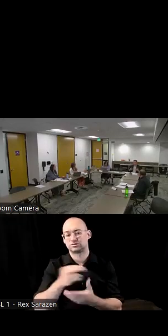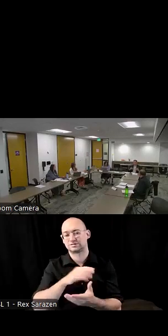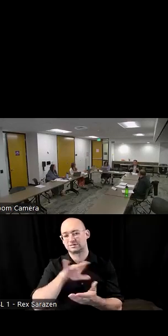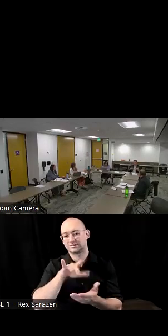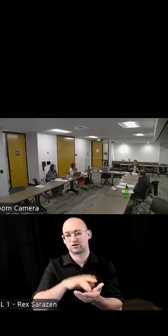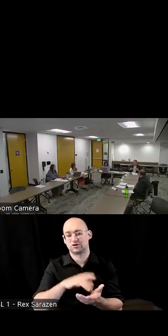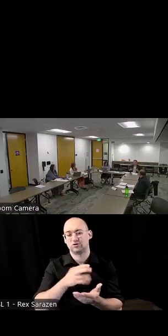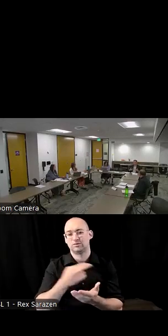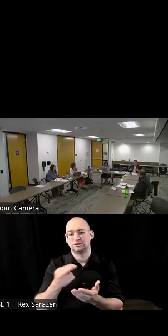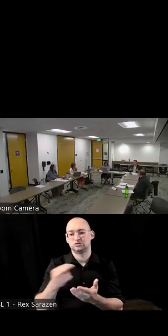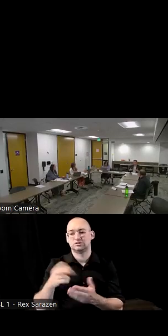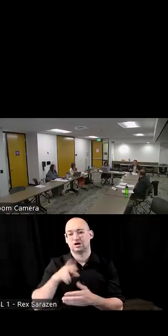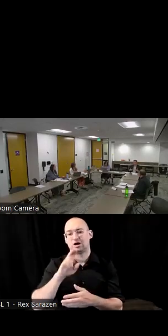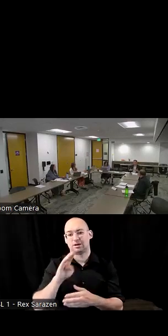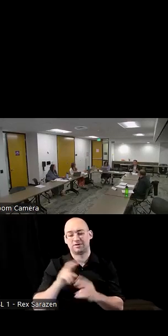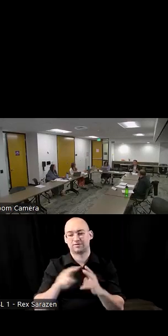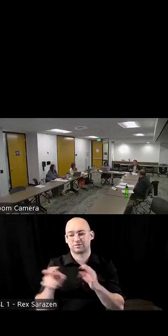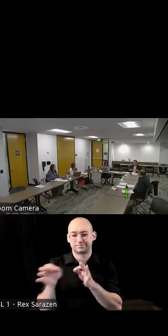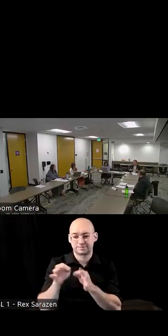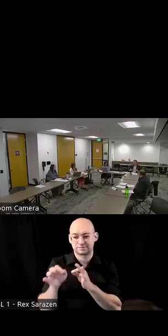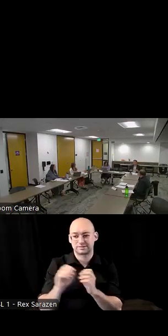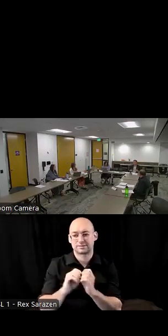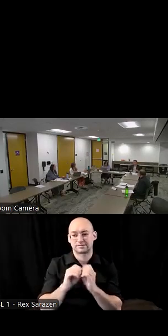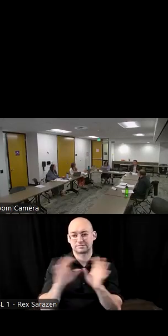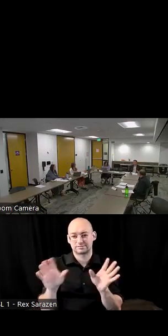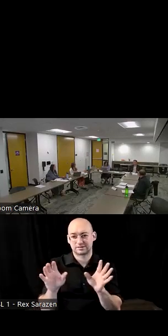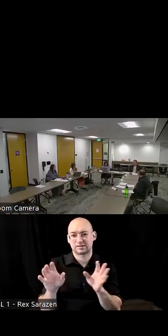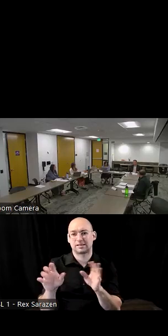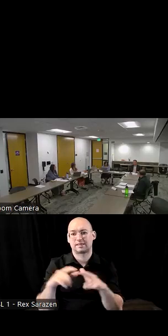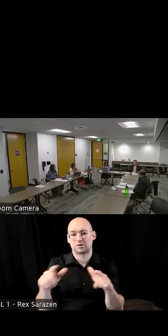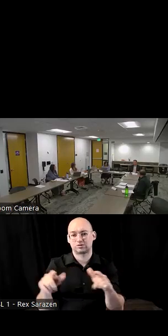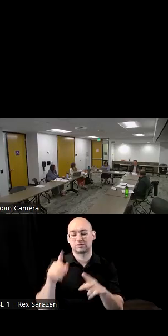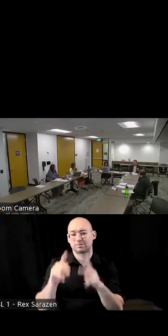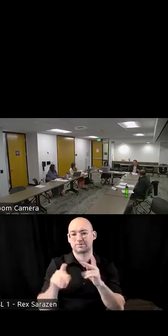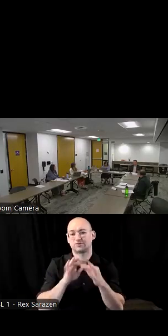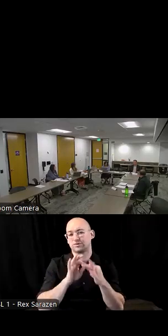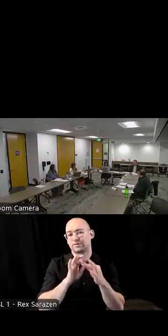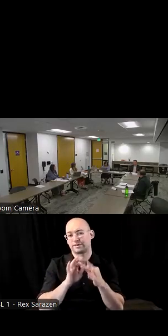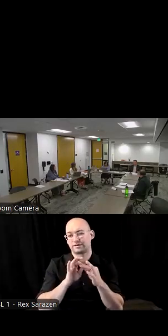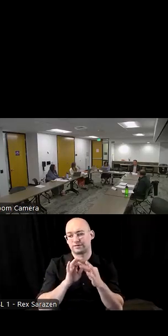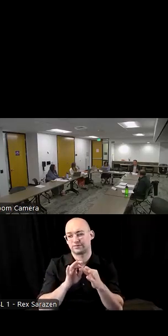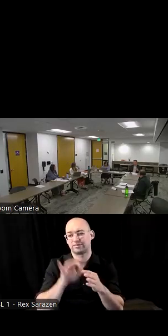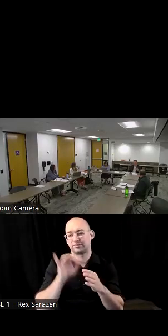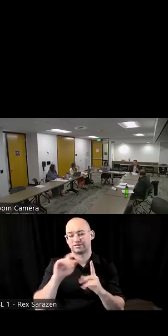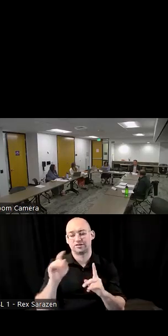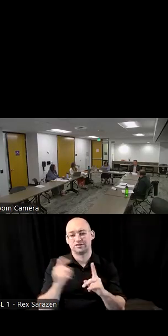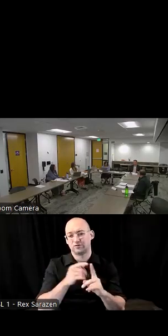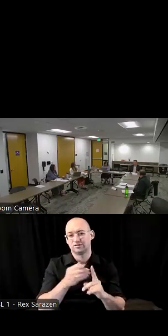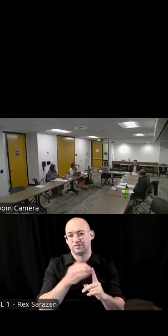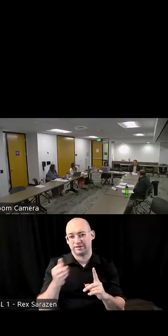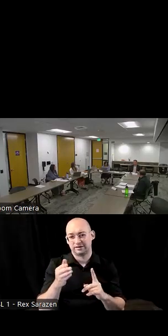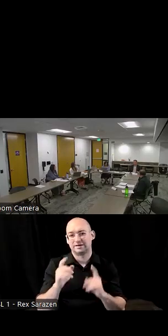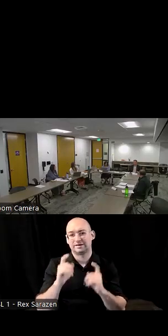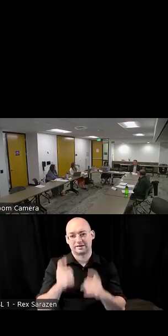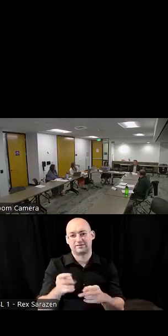Hub, something that's really descriptive and plain language that people can really relate to. So right now, that's kind of the first thing, is giving it a